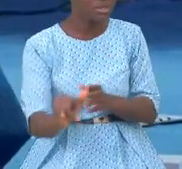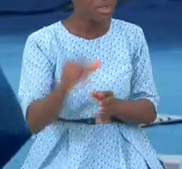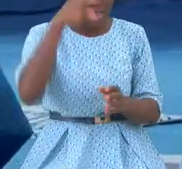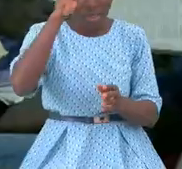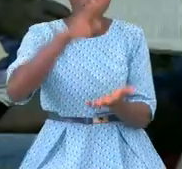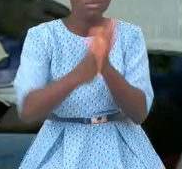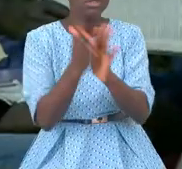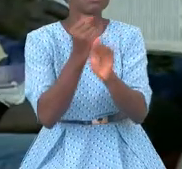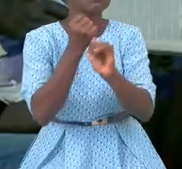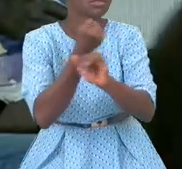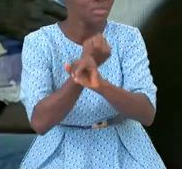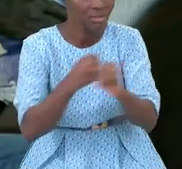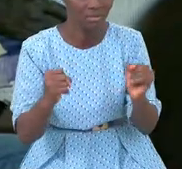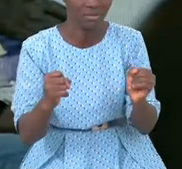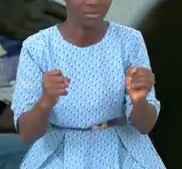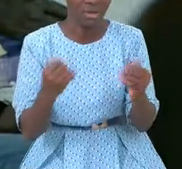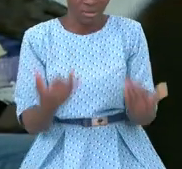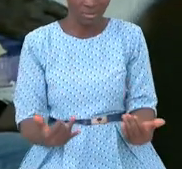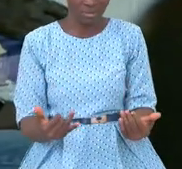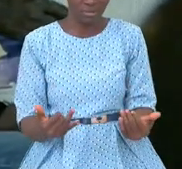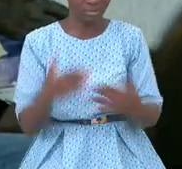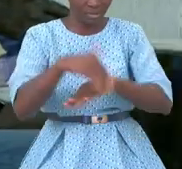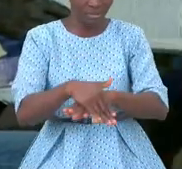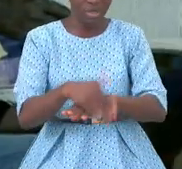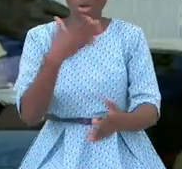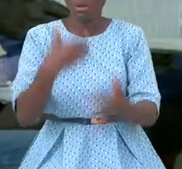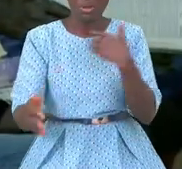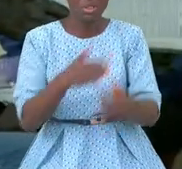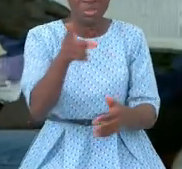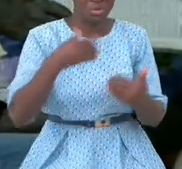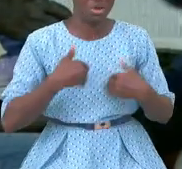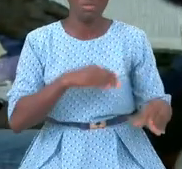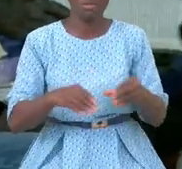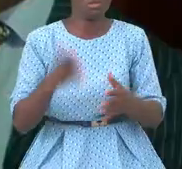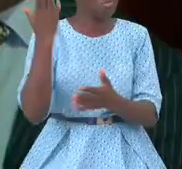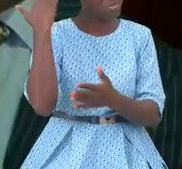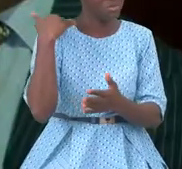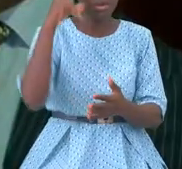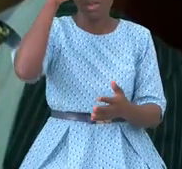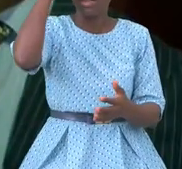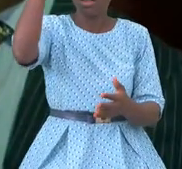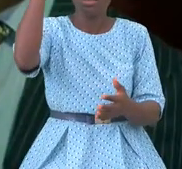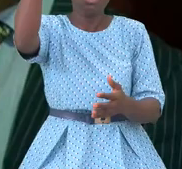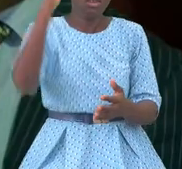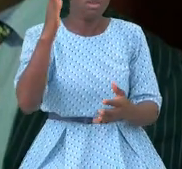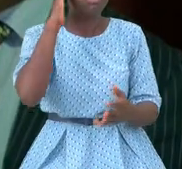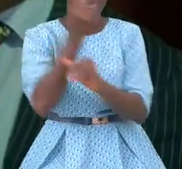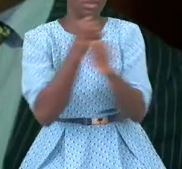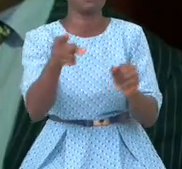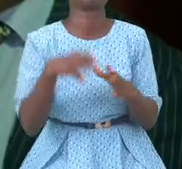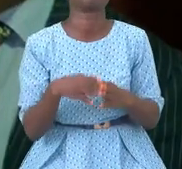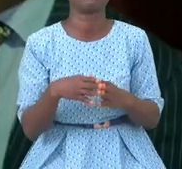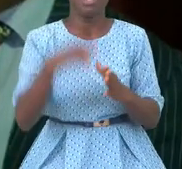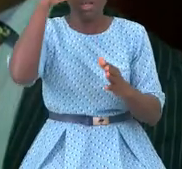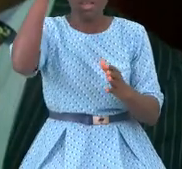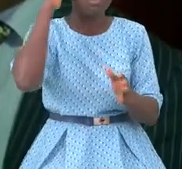will save you. He will forgive you. He will recover you. He will turn your life around. Look at